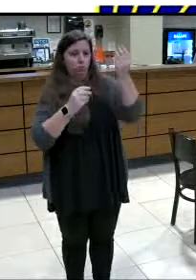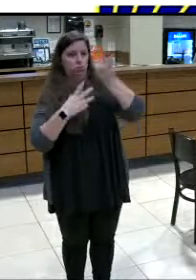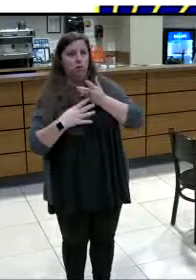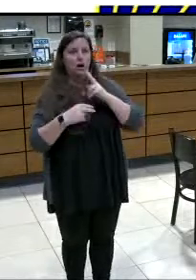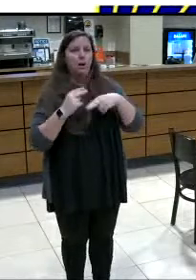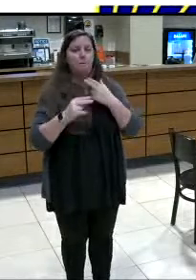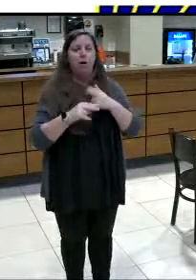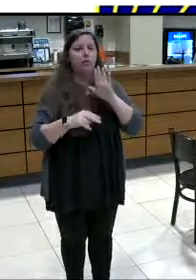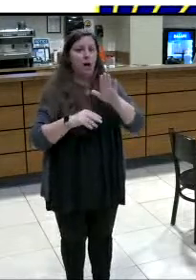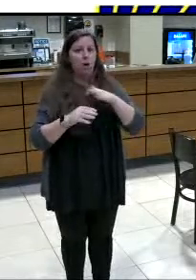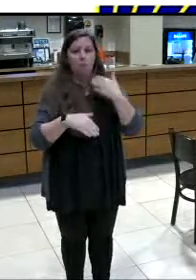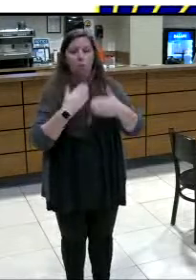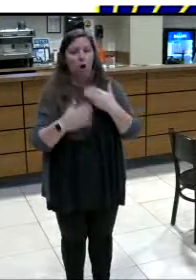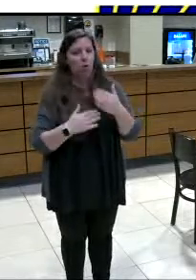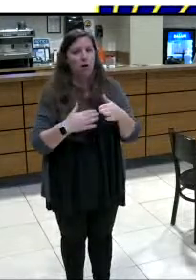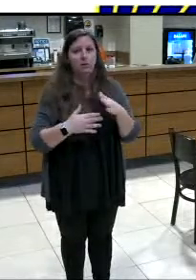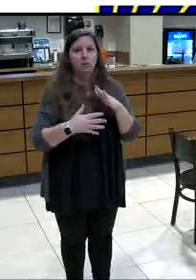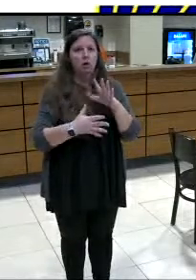and culture and climate data.